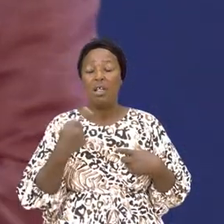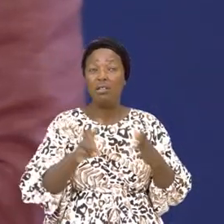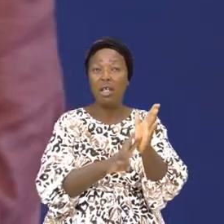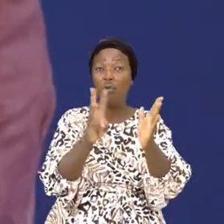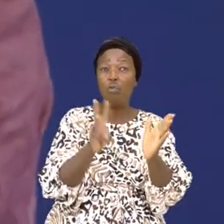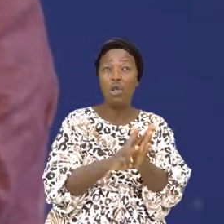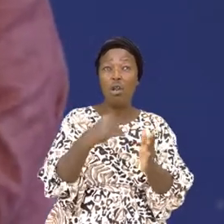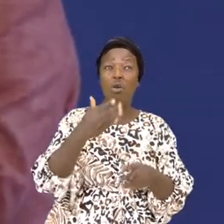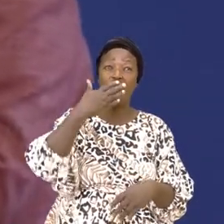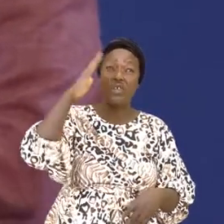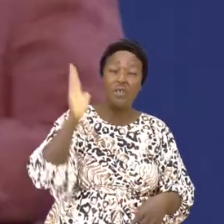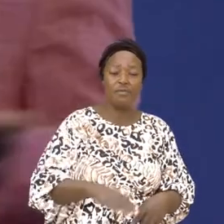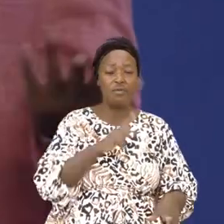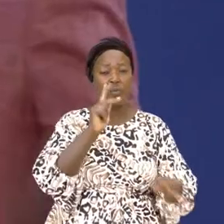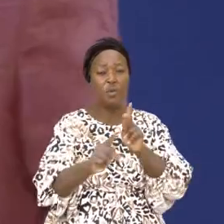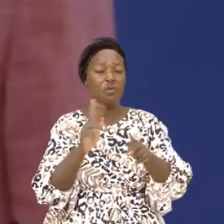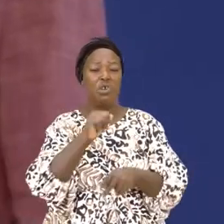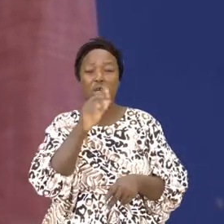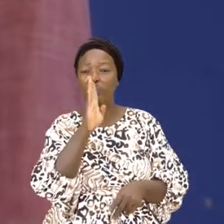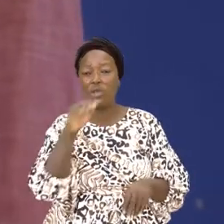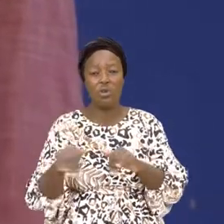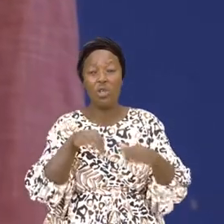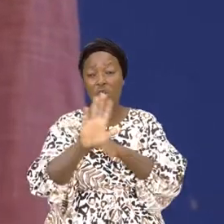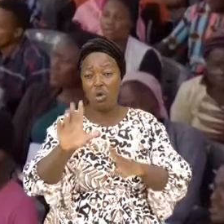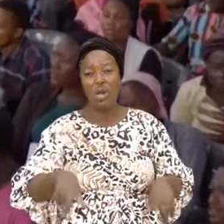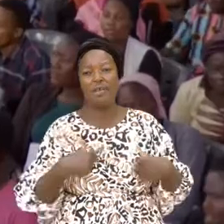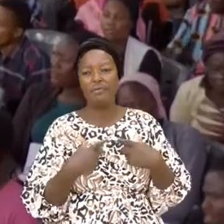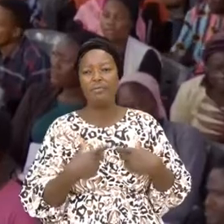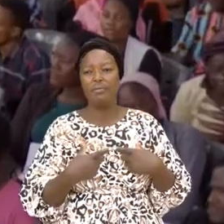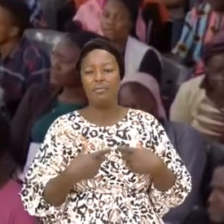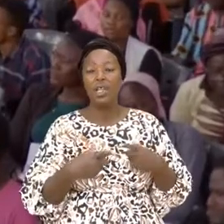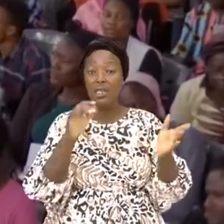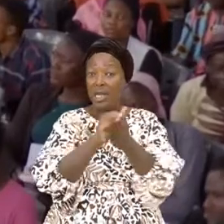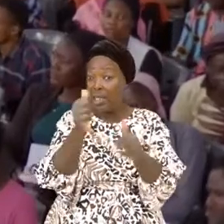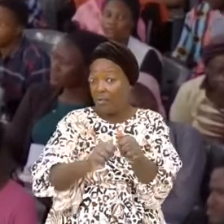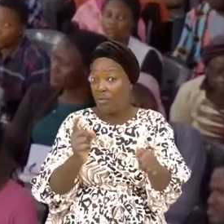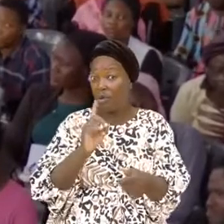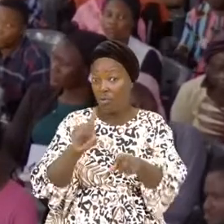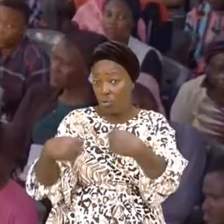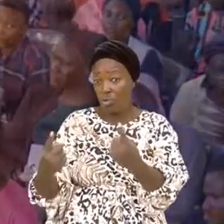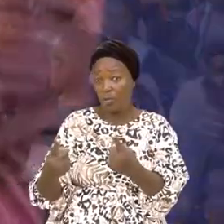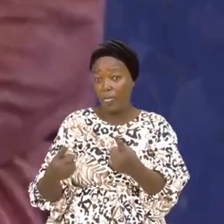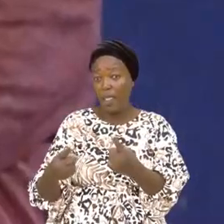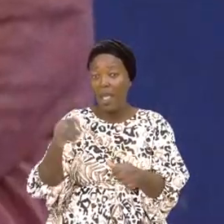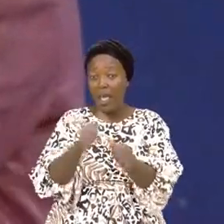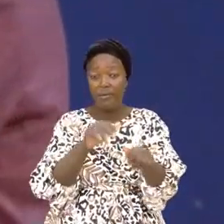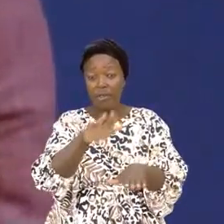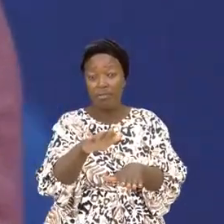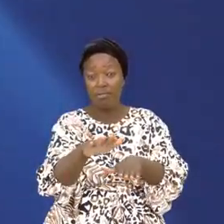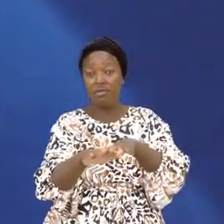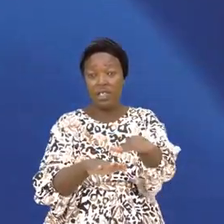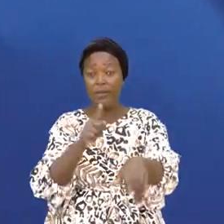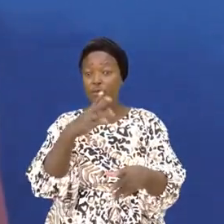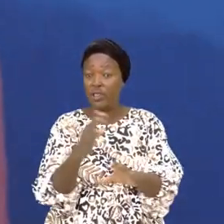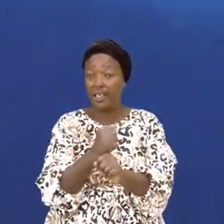will of evil people will not be done in your life. That everywhere you go, every step you take,